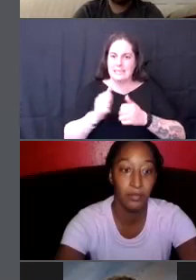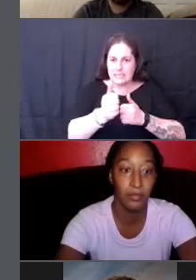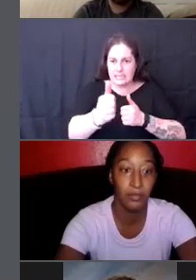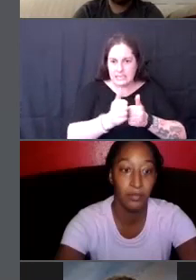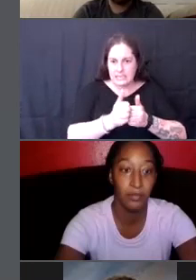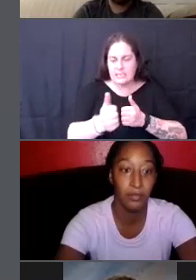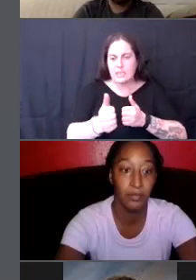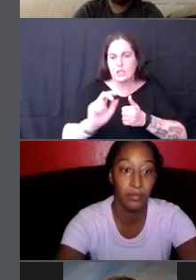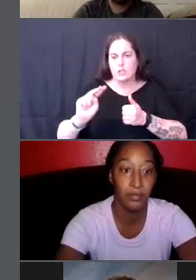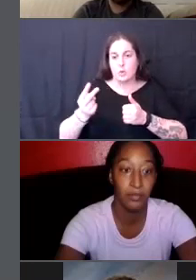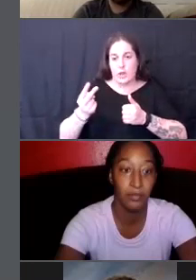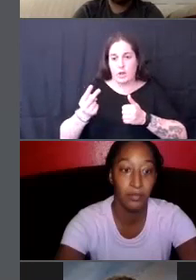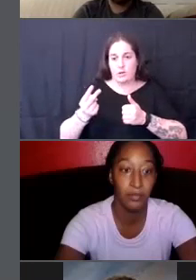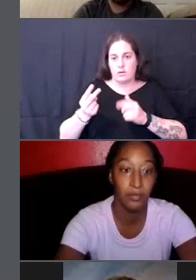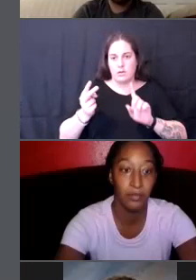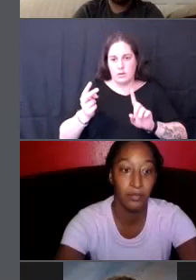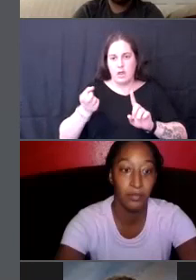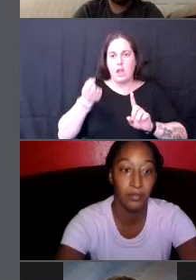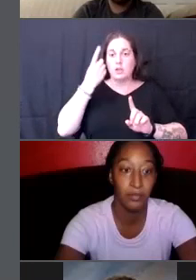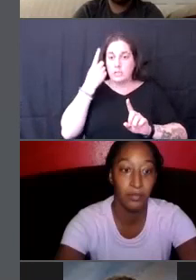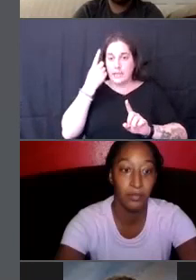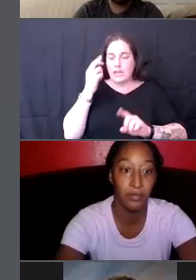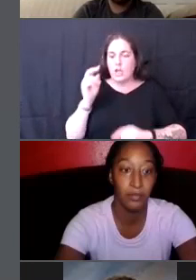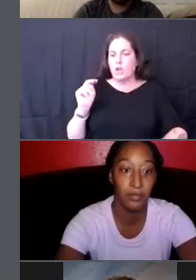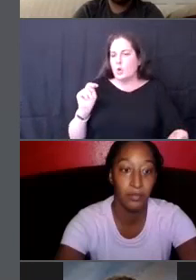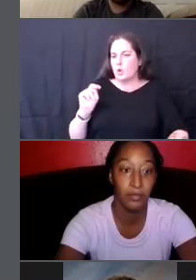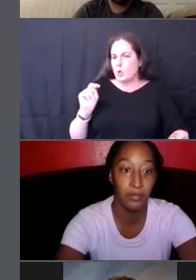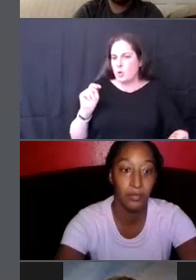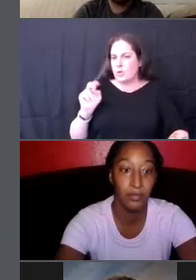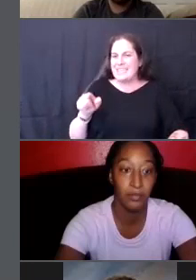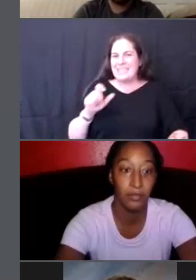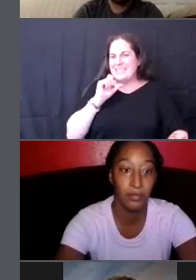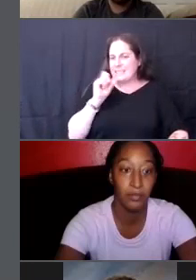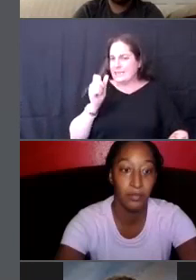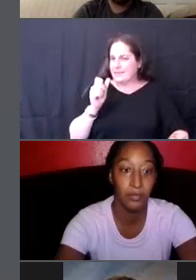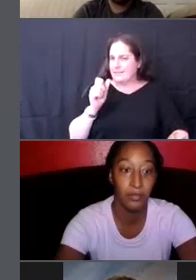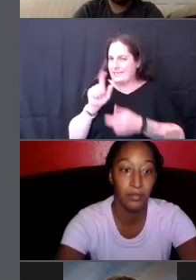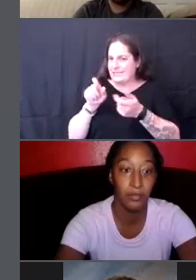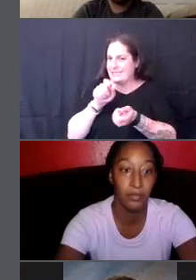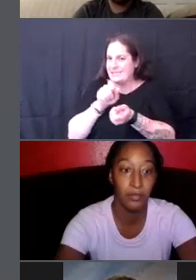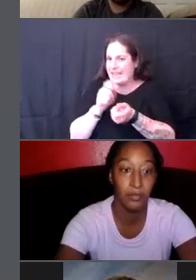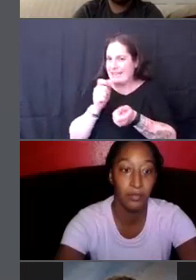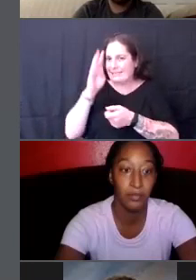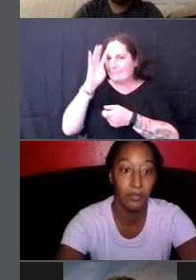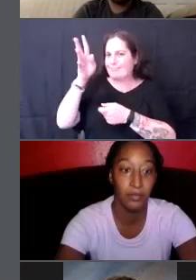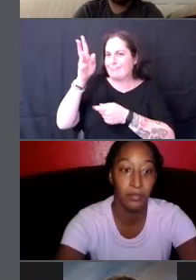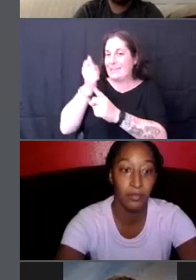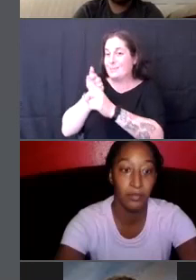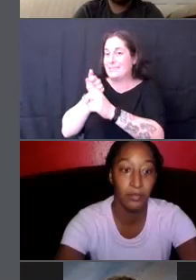Now here's the thing. Newton didn't totally come up with this equation. He saw